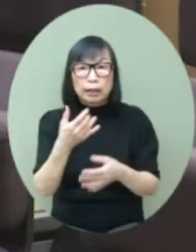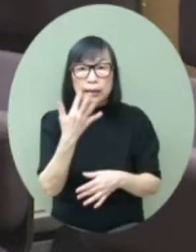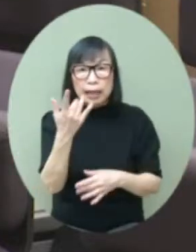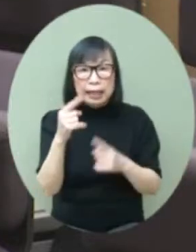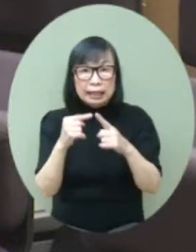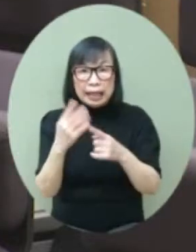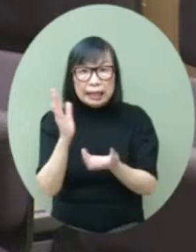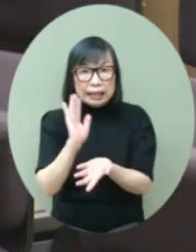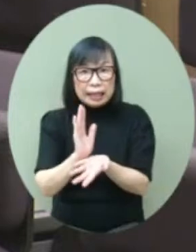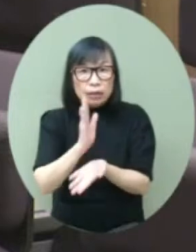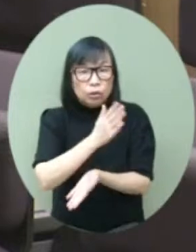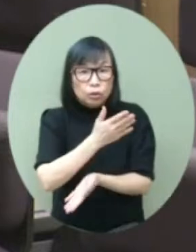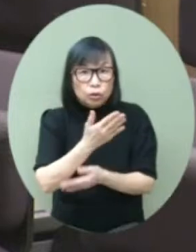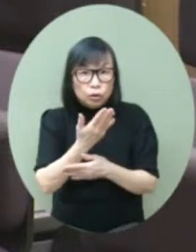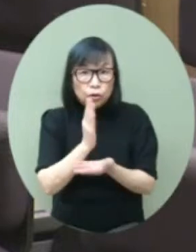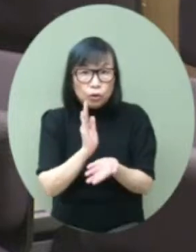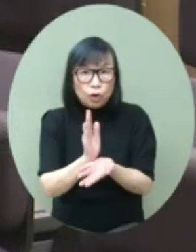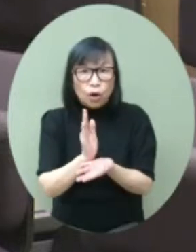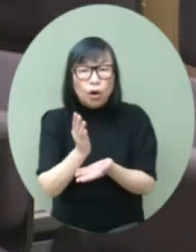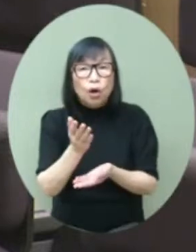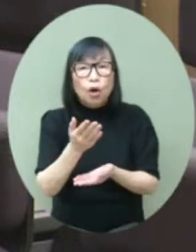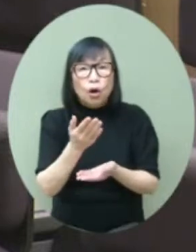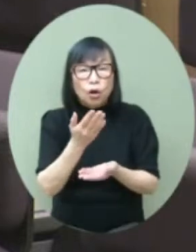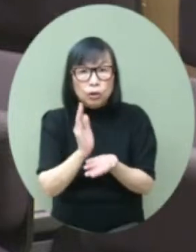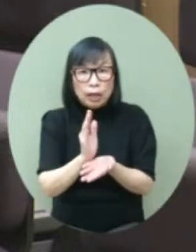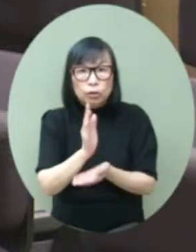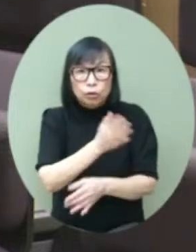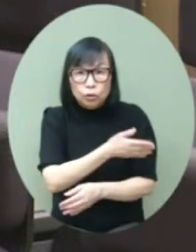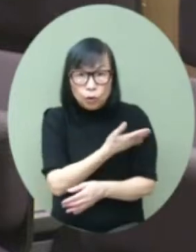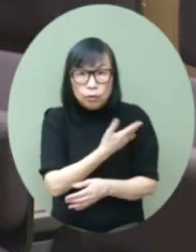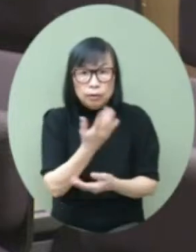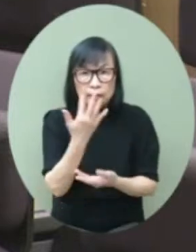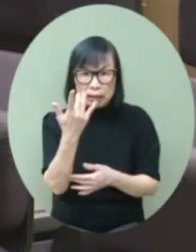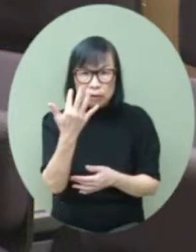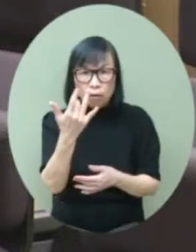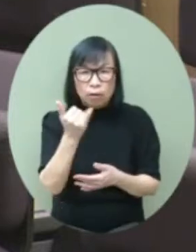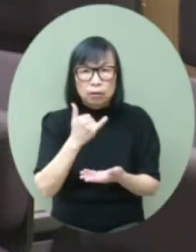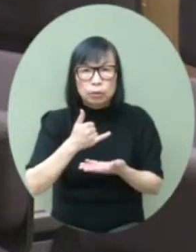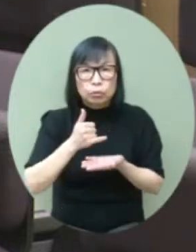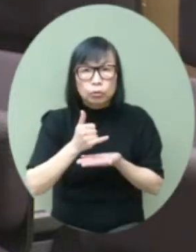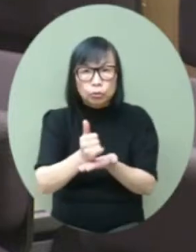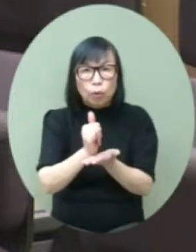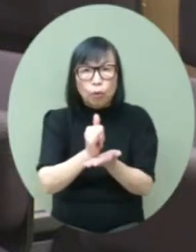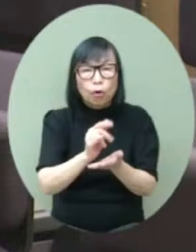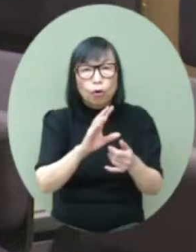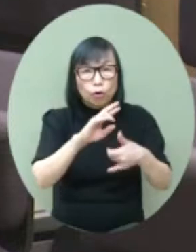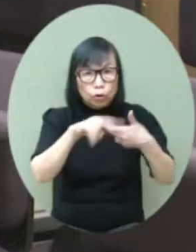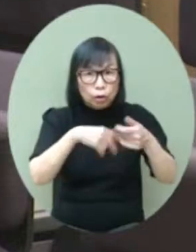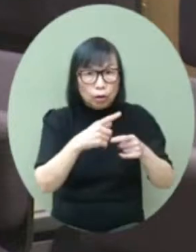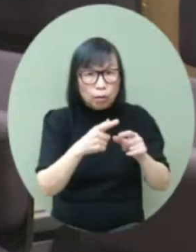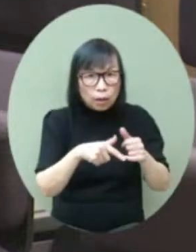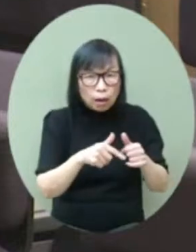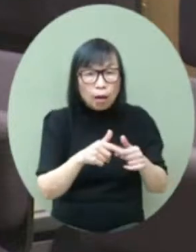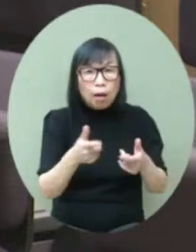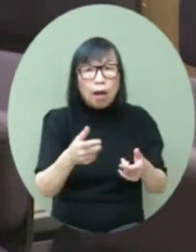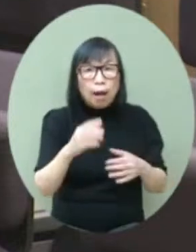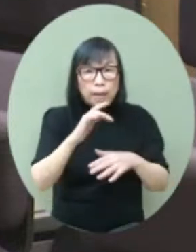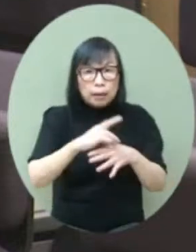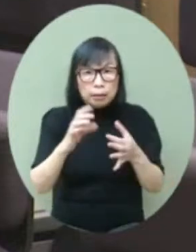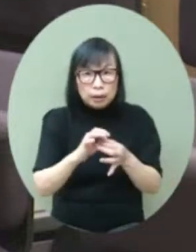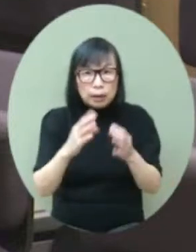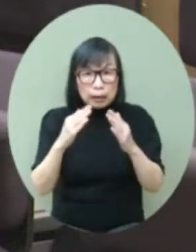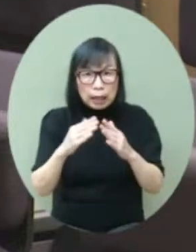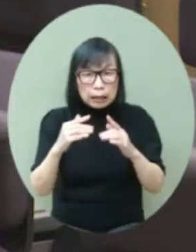also an outbreak at the Fellowship. How many foreign domestic helpers have been sent to the quarantine facility? And also for the